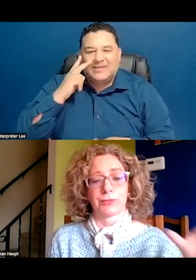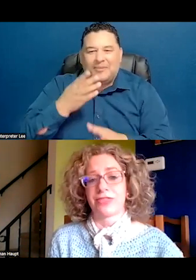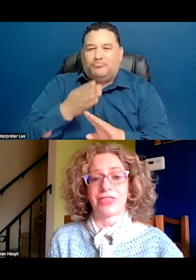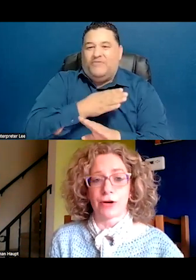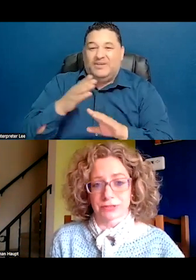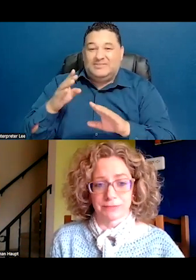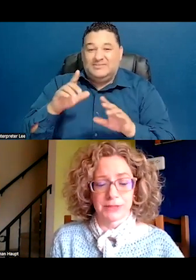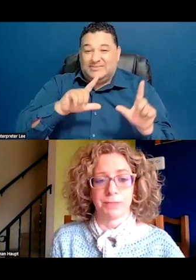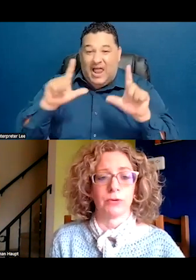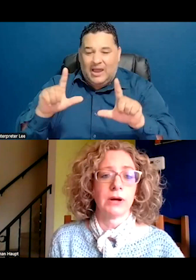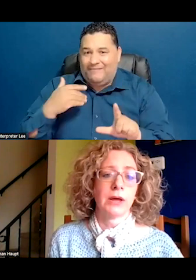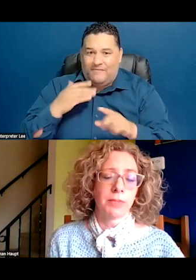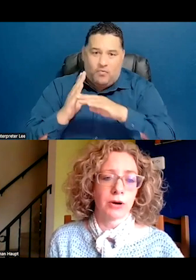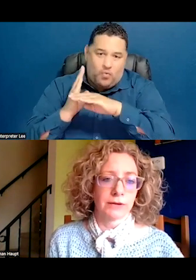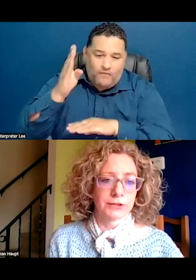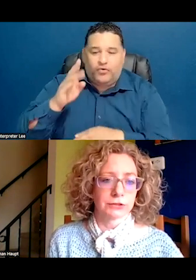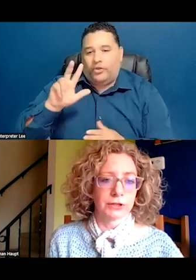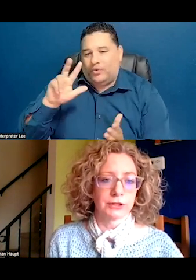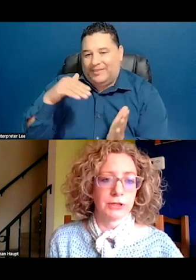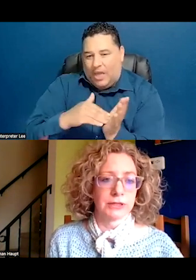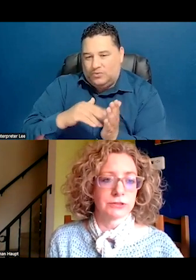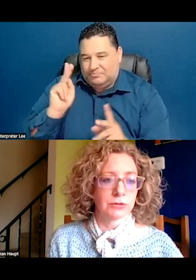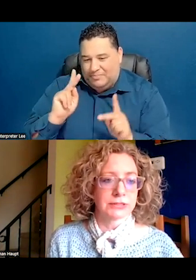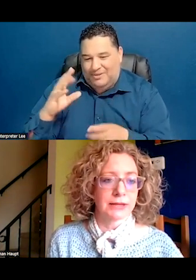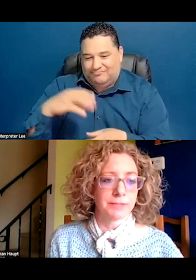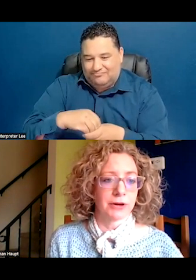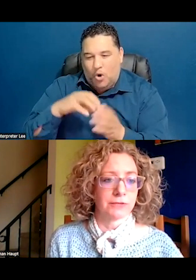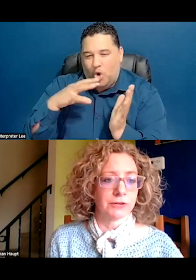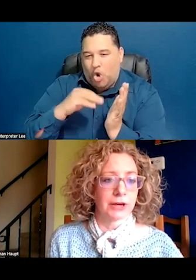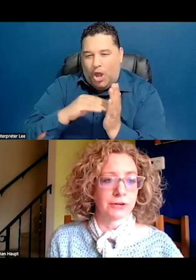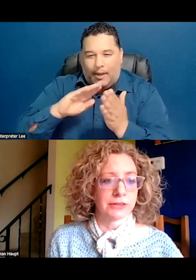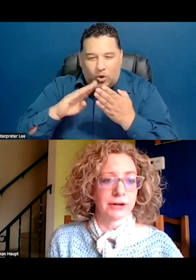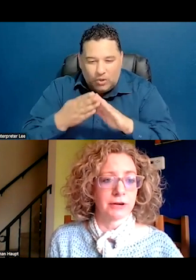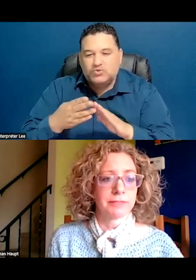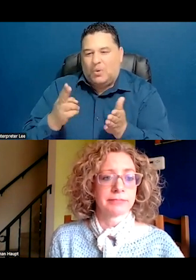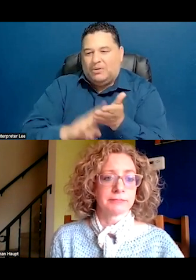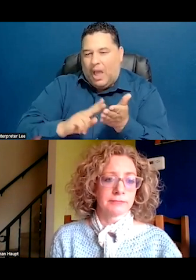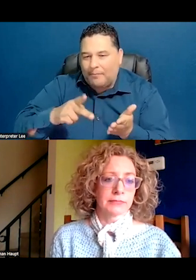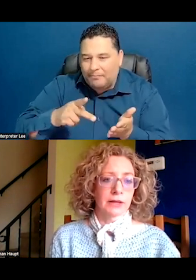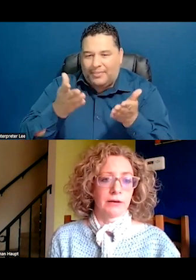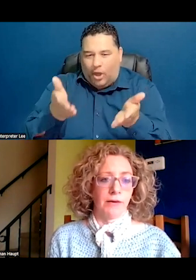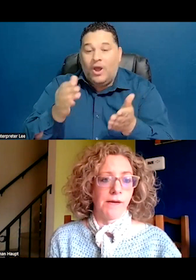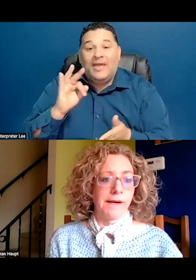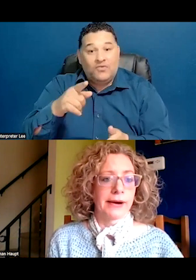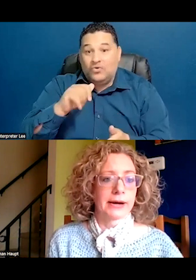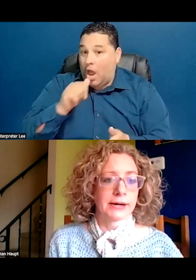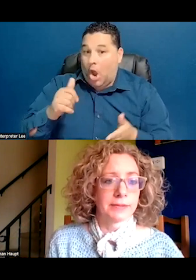over 3,000 people part of this learning community. So sign up there if you're not already there.